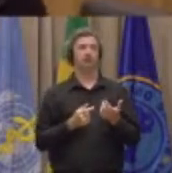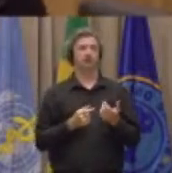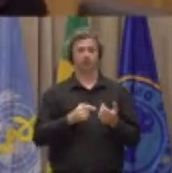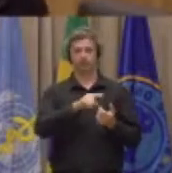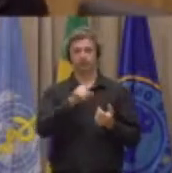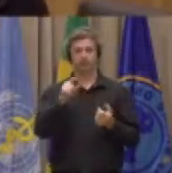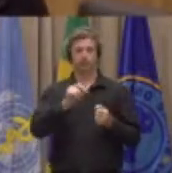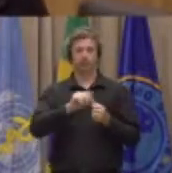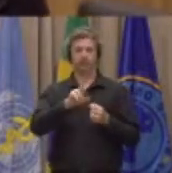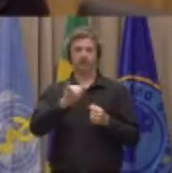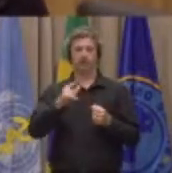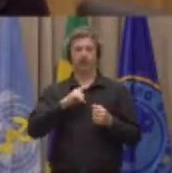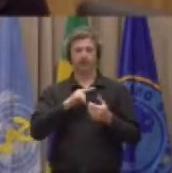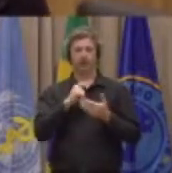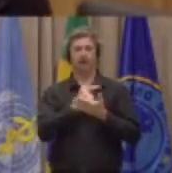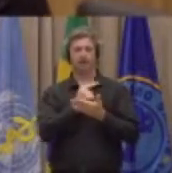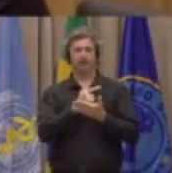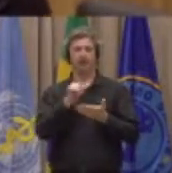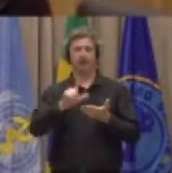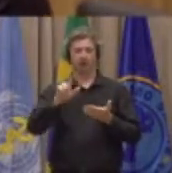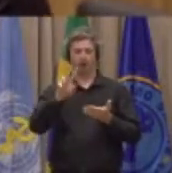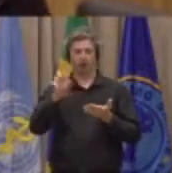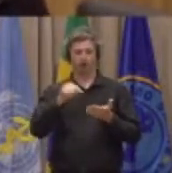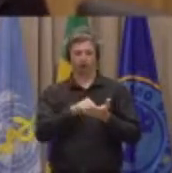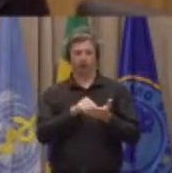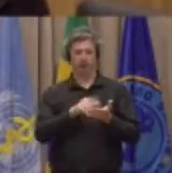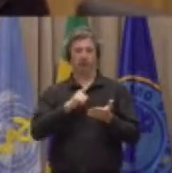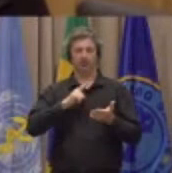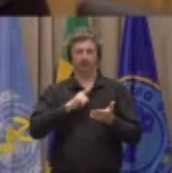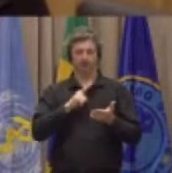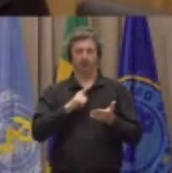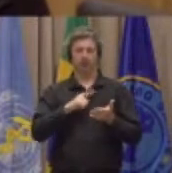The ones that are going to take, we have that